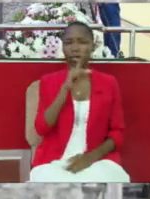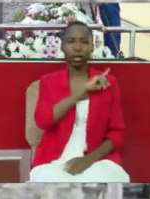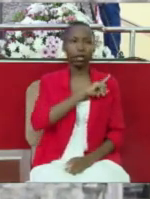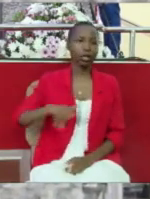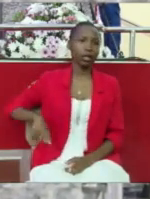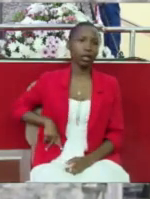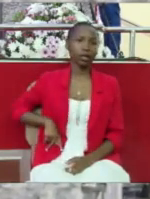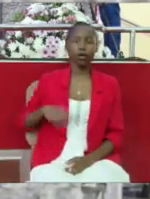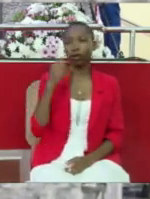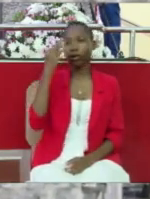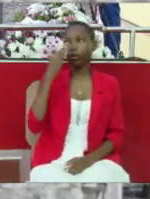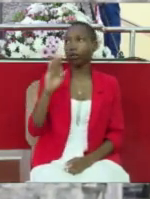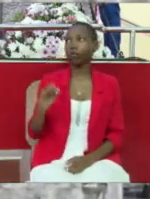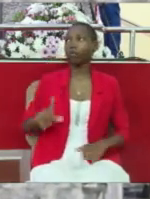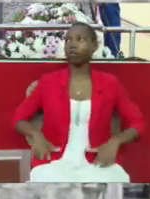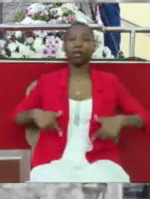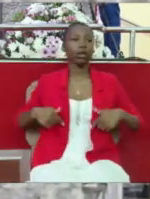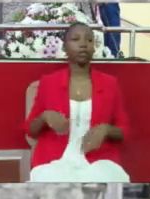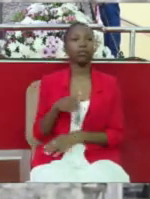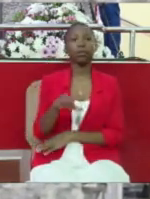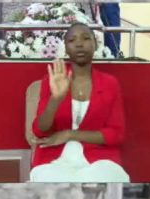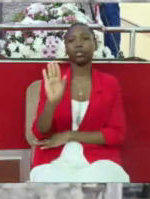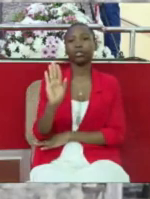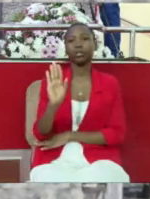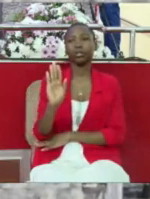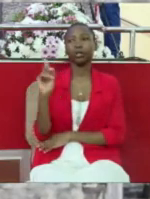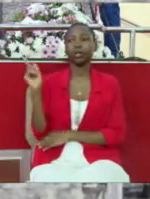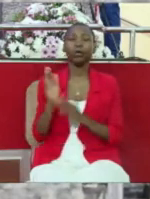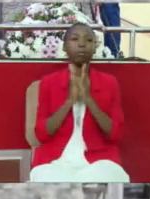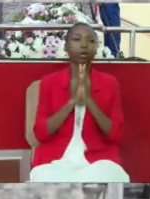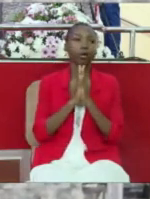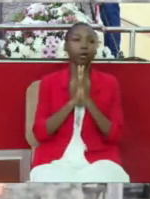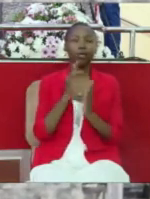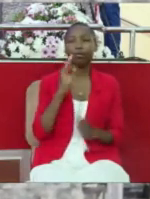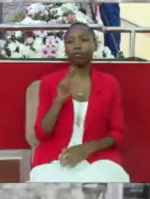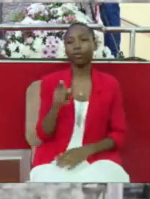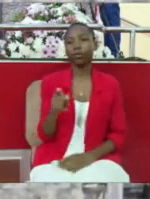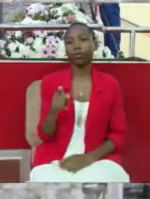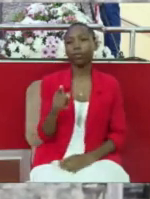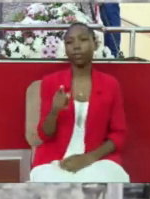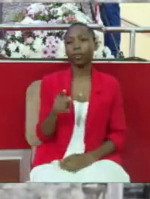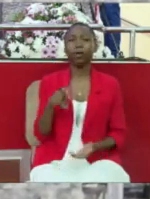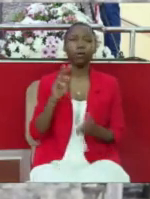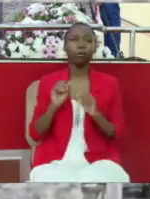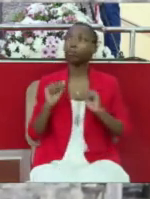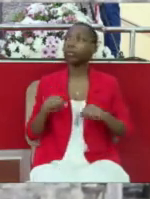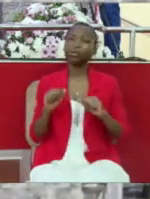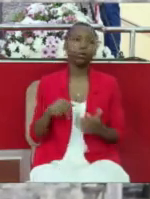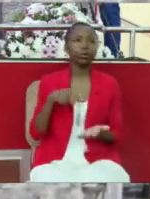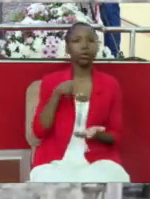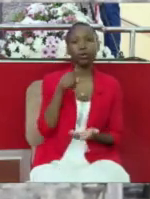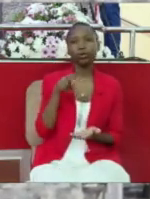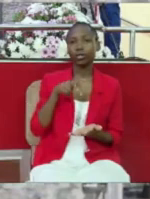my Lord. Ili useme ndiye Bwana wangu. I would like to pray for you. Ningetaka nikuombe. Actually, if you can stand from wherever you are. Kwa kweli kama